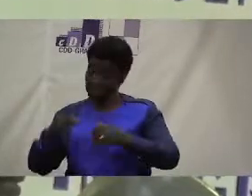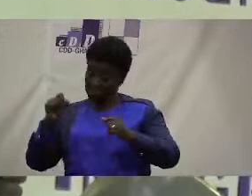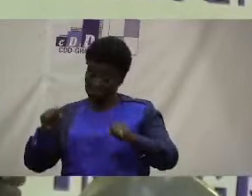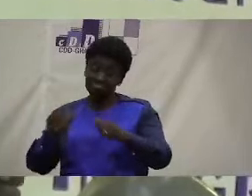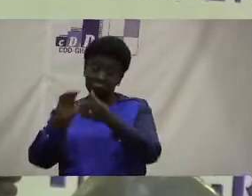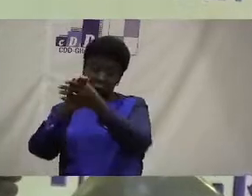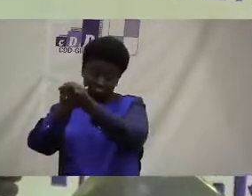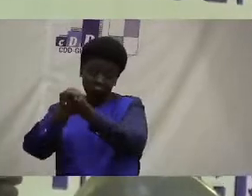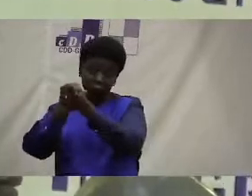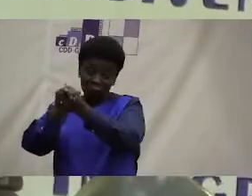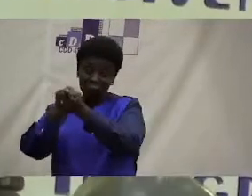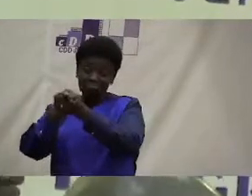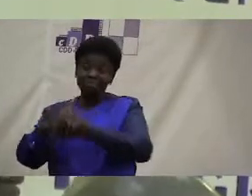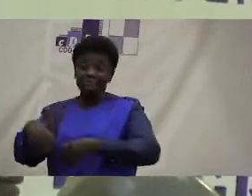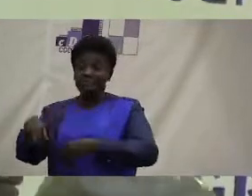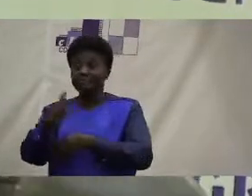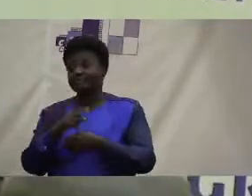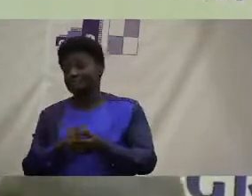congratulate them and